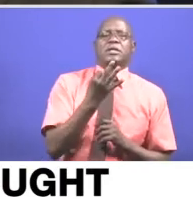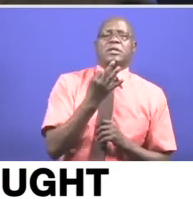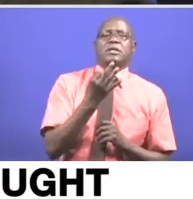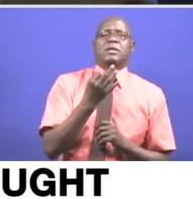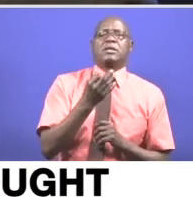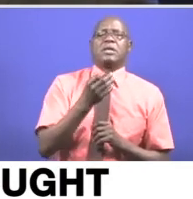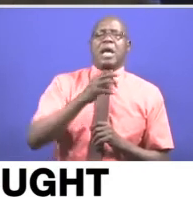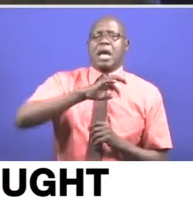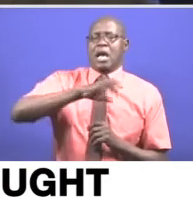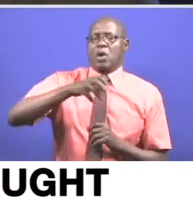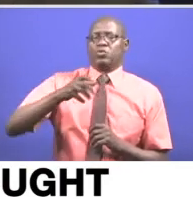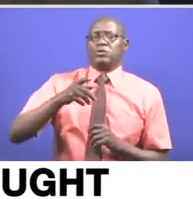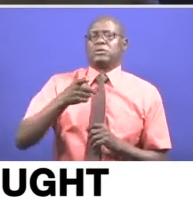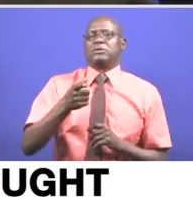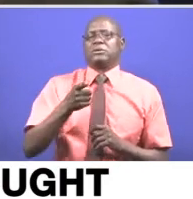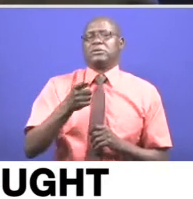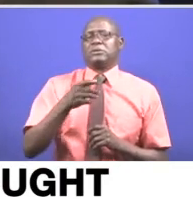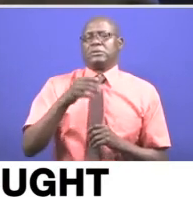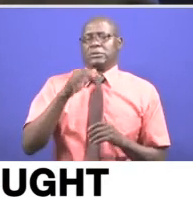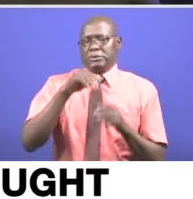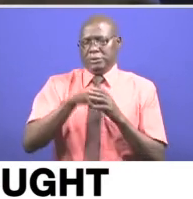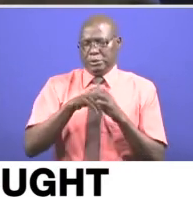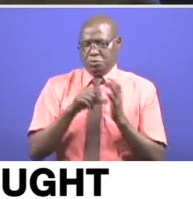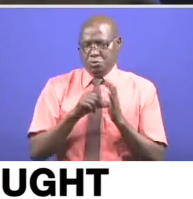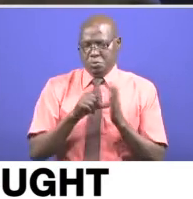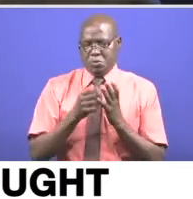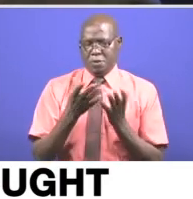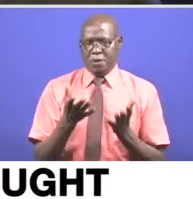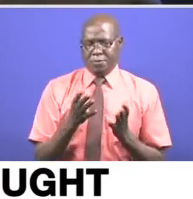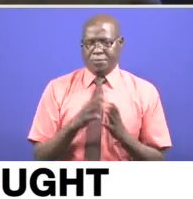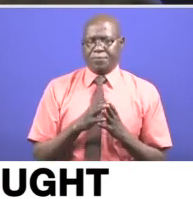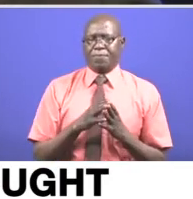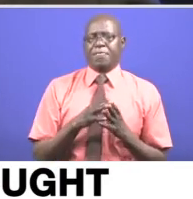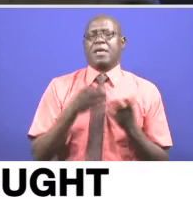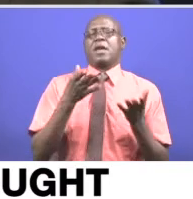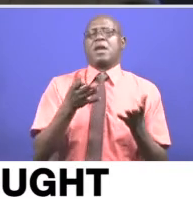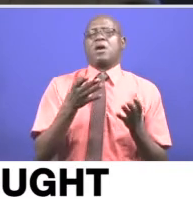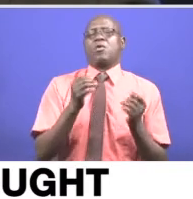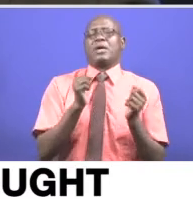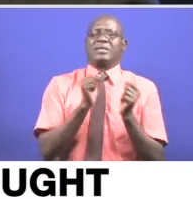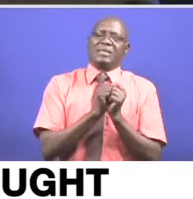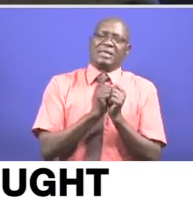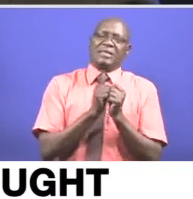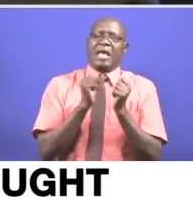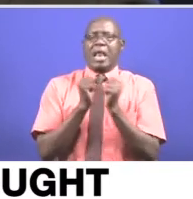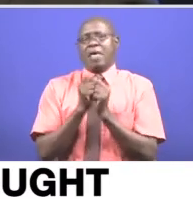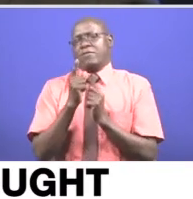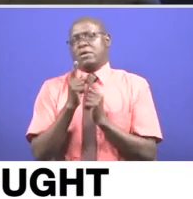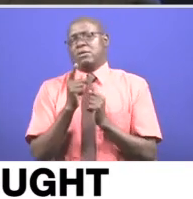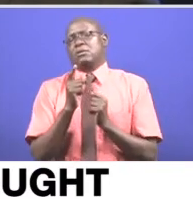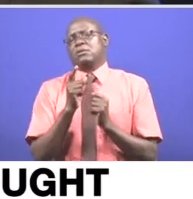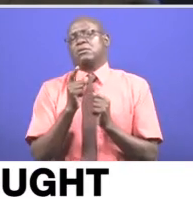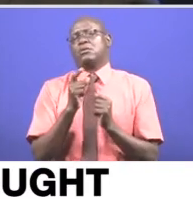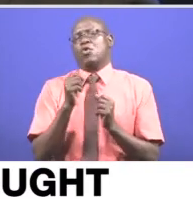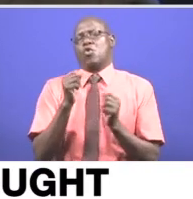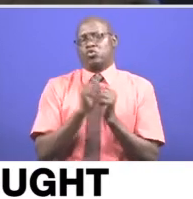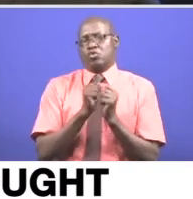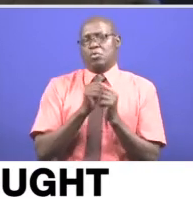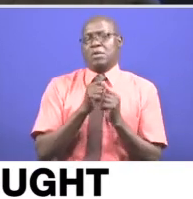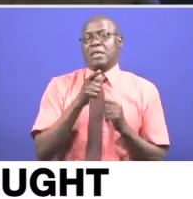counties under alert. Mm-hmm. We are now on the 10th, 11th, 12th of October, and that has